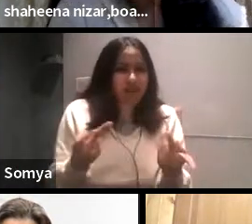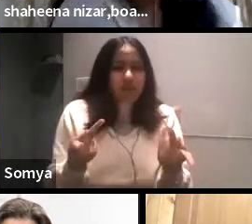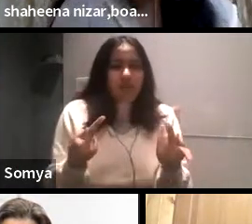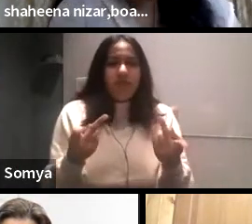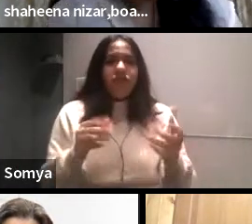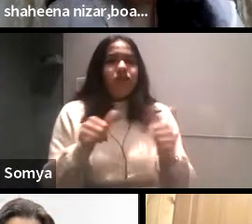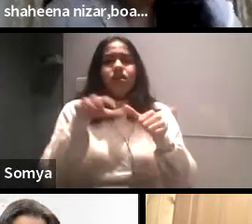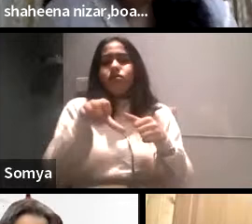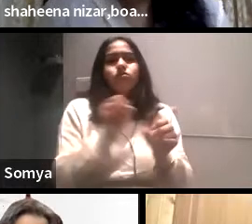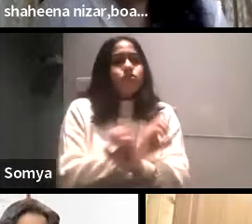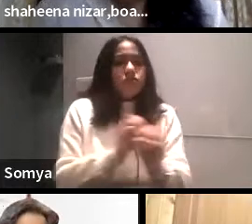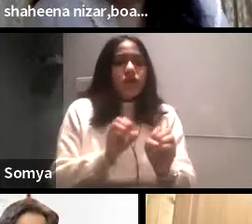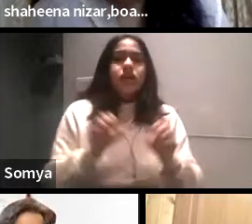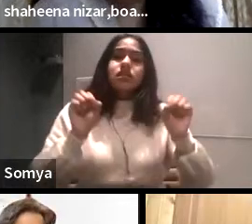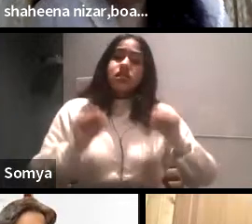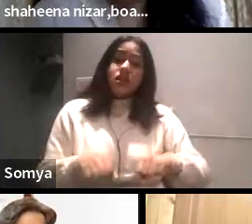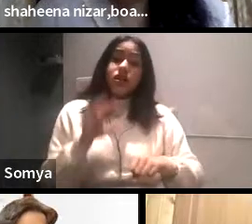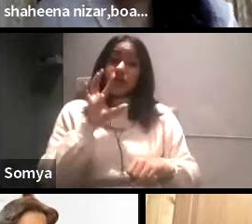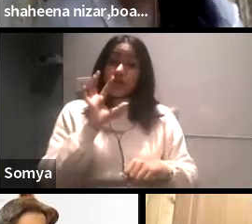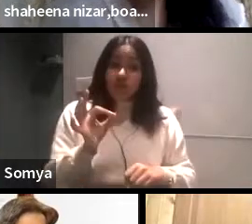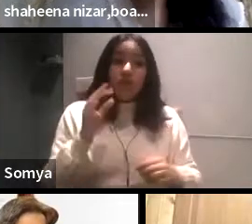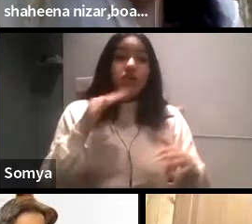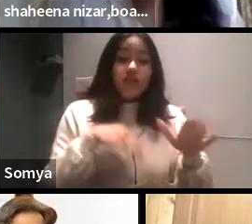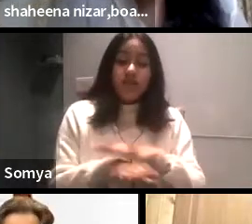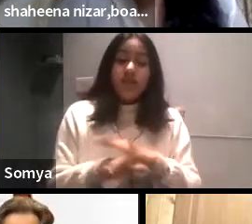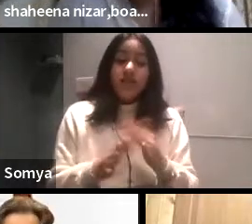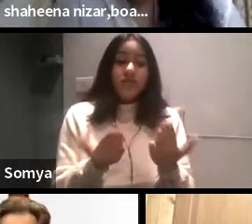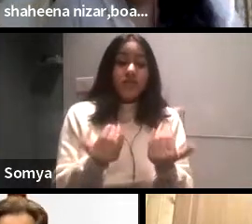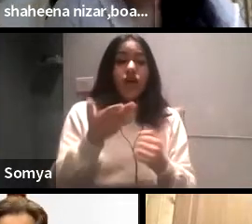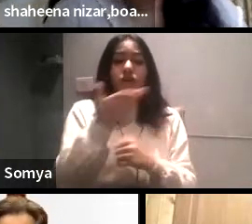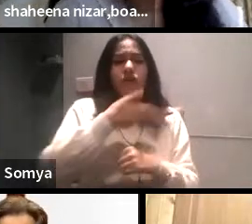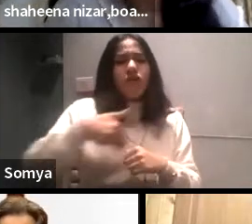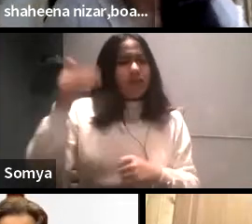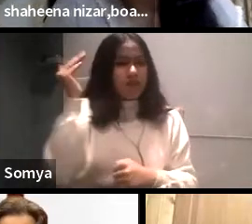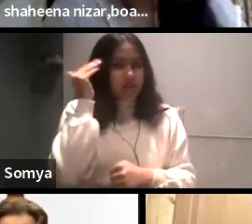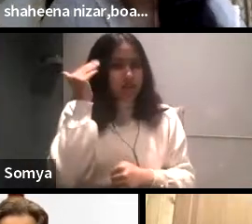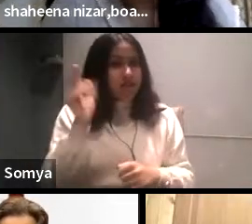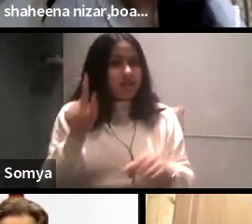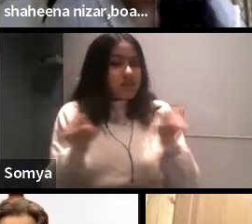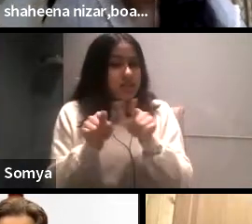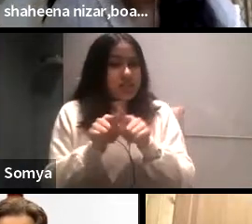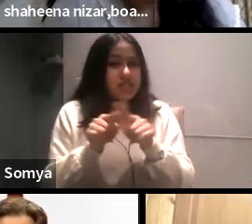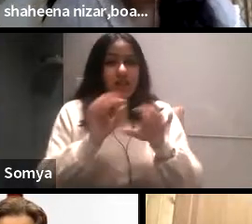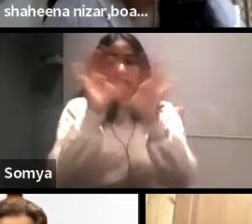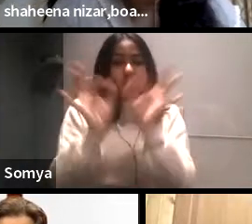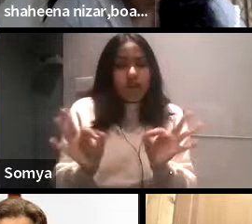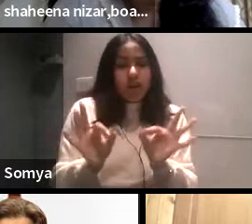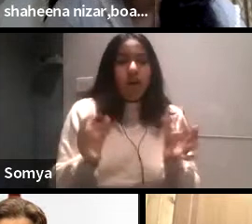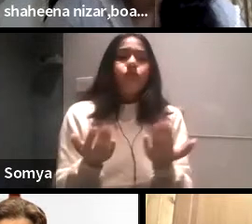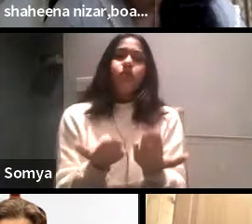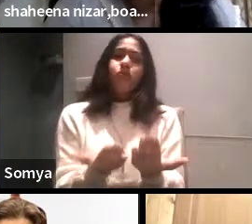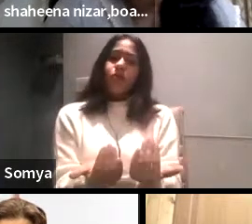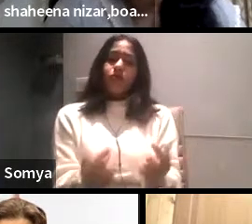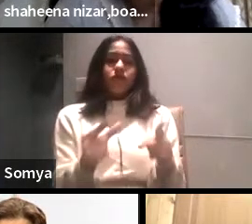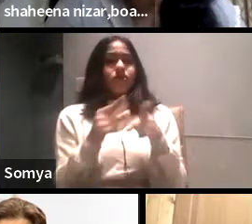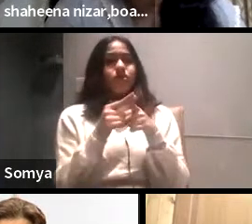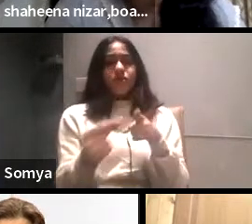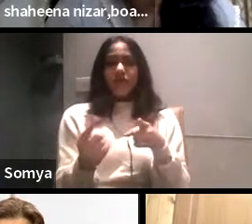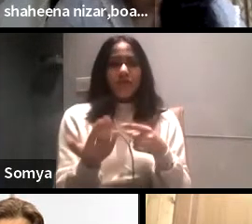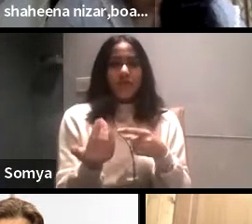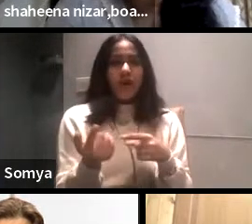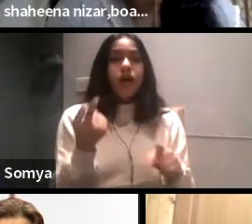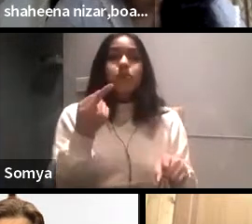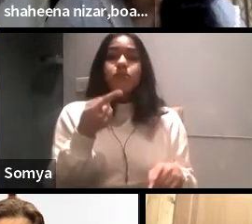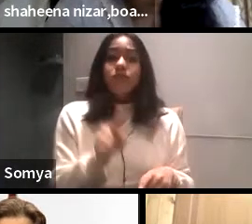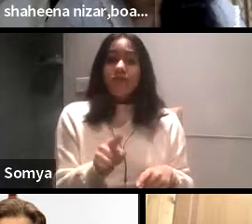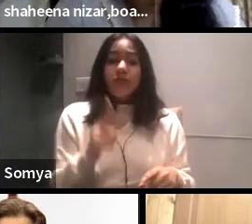whatever. And of course, there are downsides as well. We know that disabled people have been more likely to fall out of work. Not all